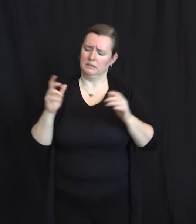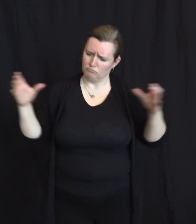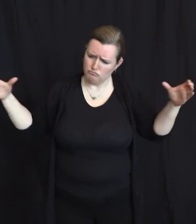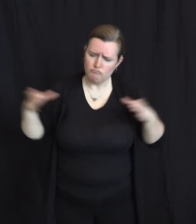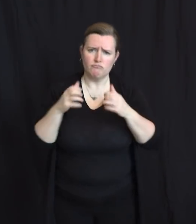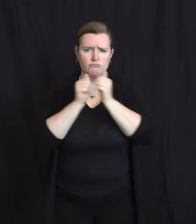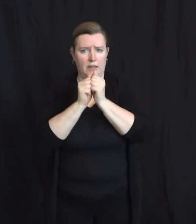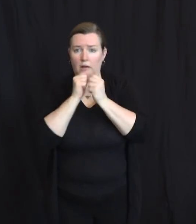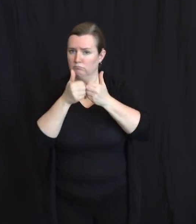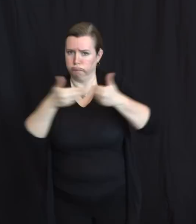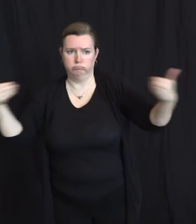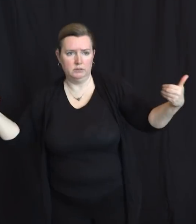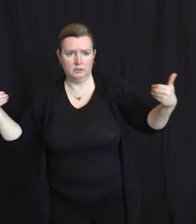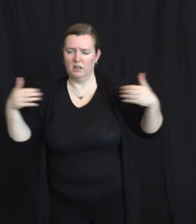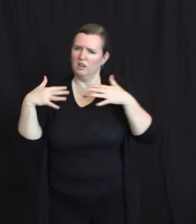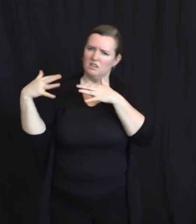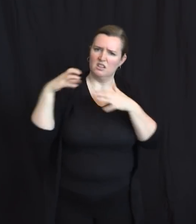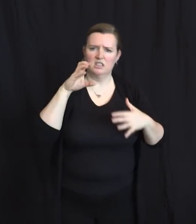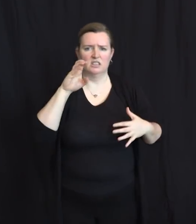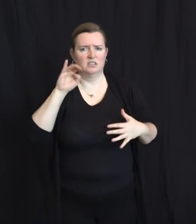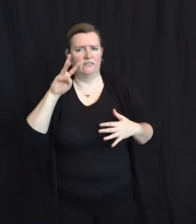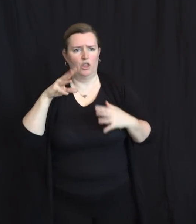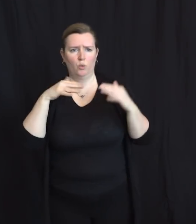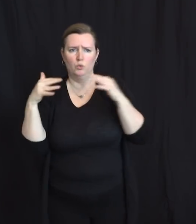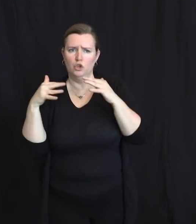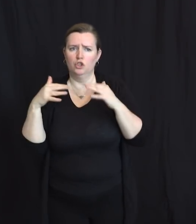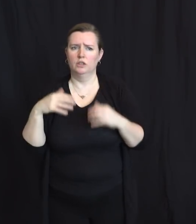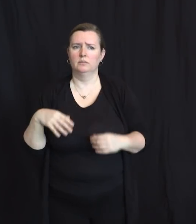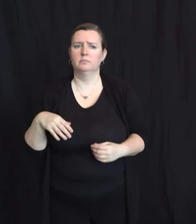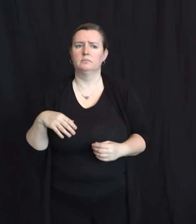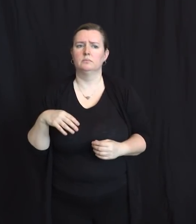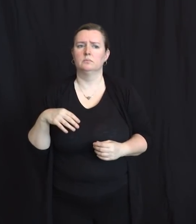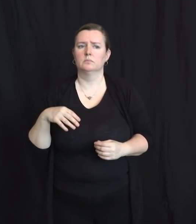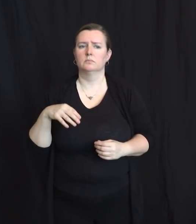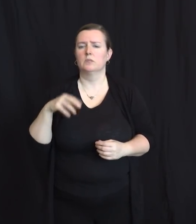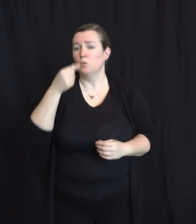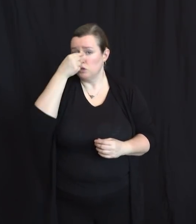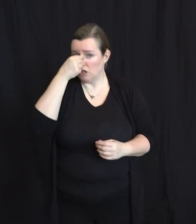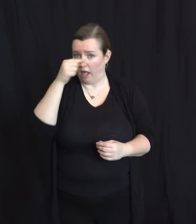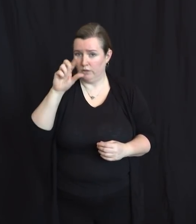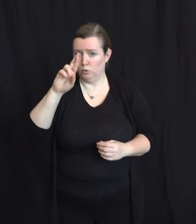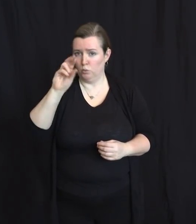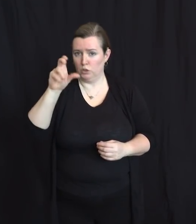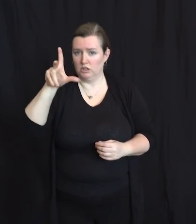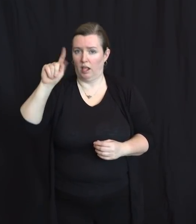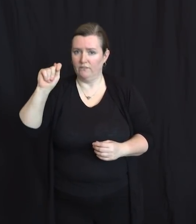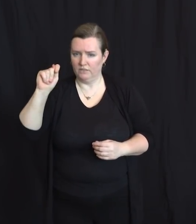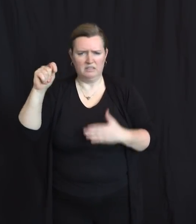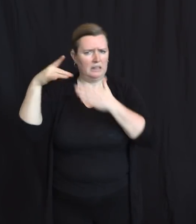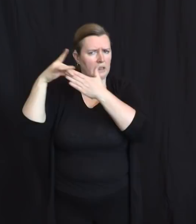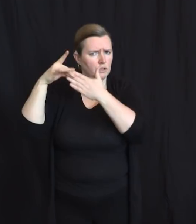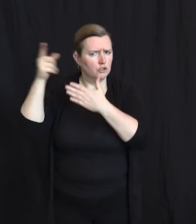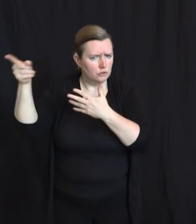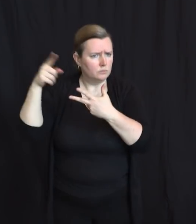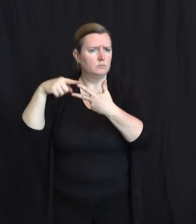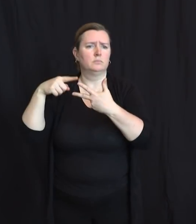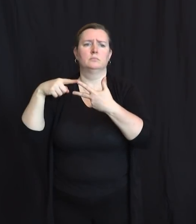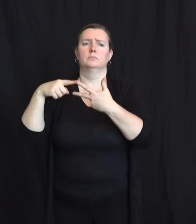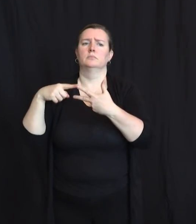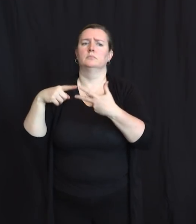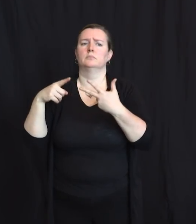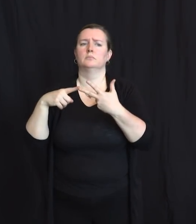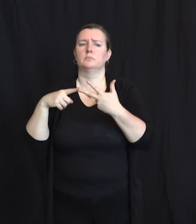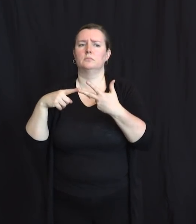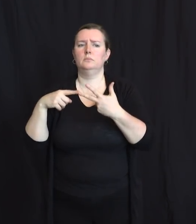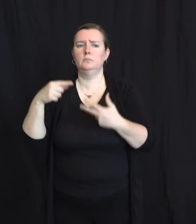Roosevelt? The environmentalists around this country to this day look to him for leadership. Or George H.W. Bush, the